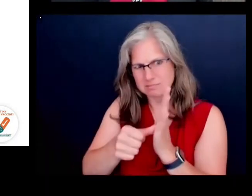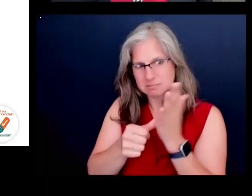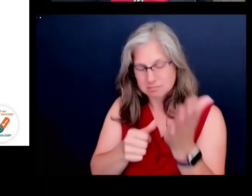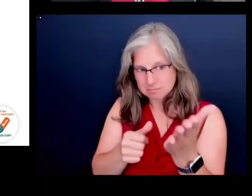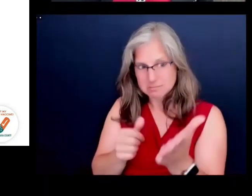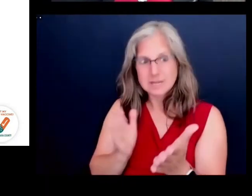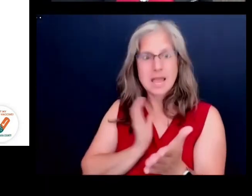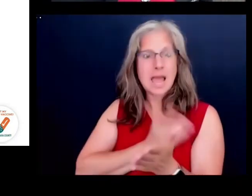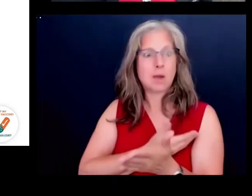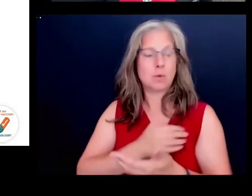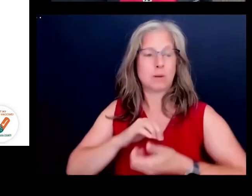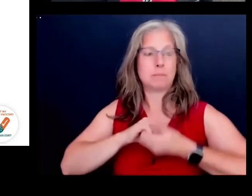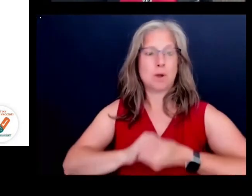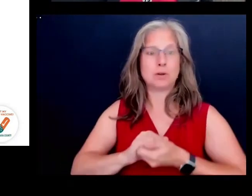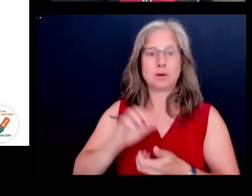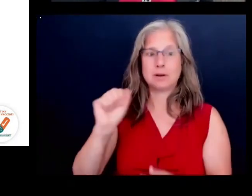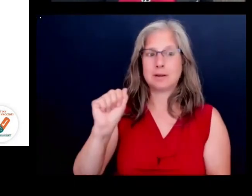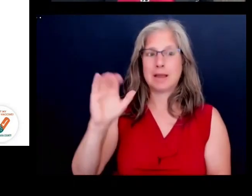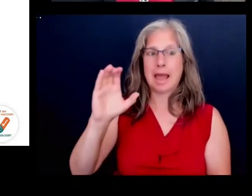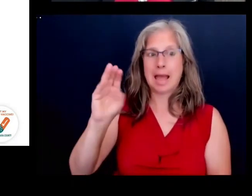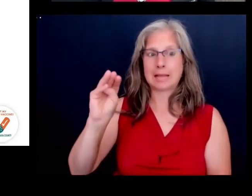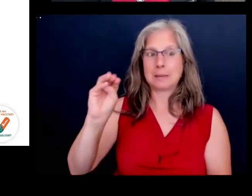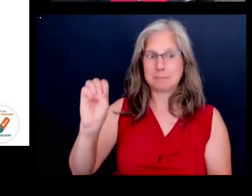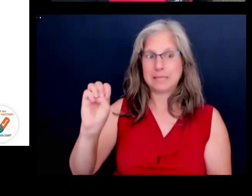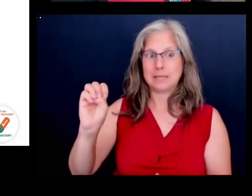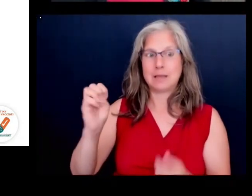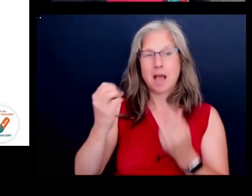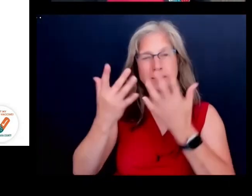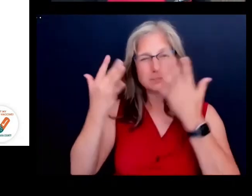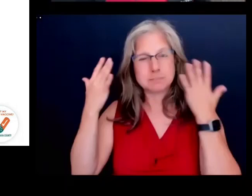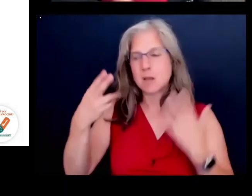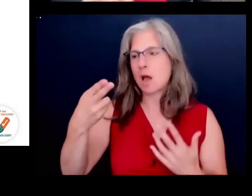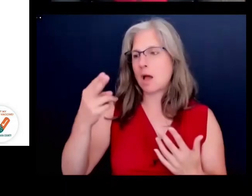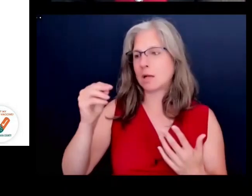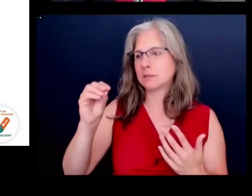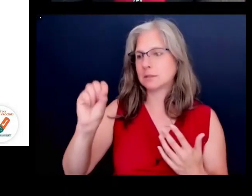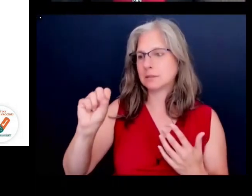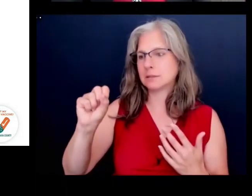highlight our partner Acme Hospitality this morning.